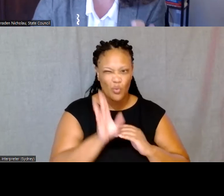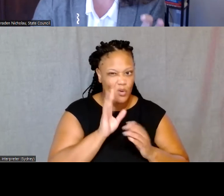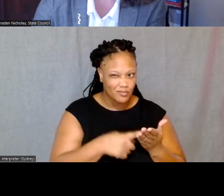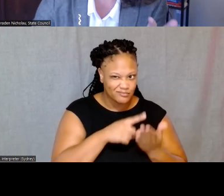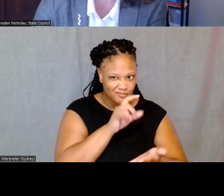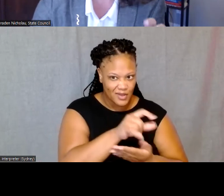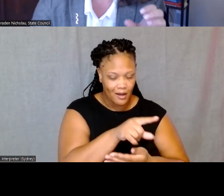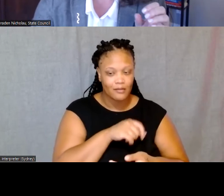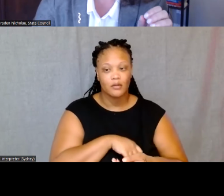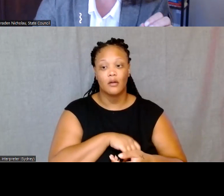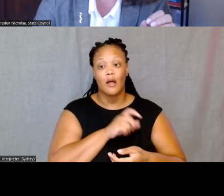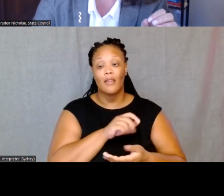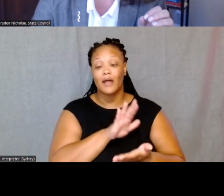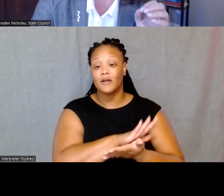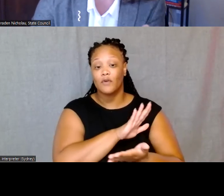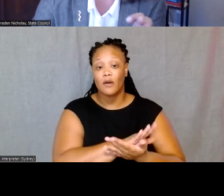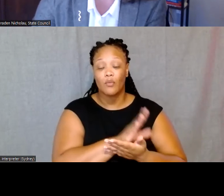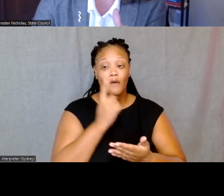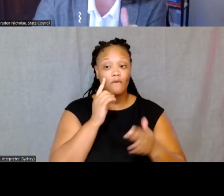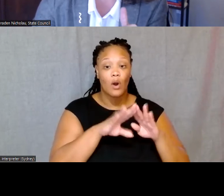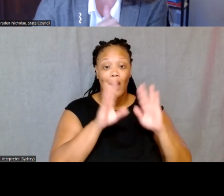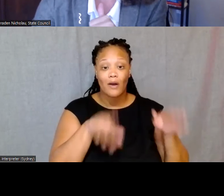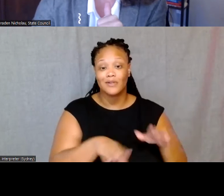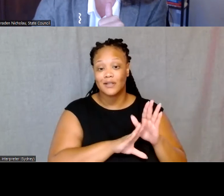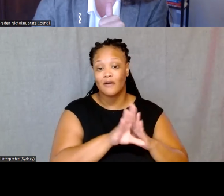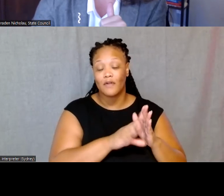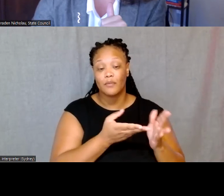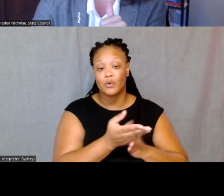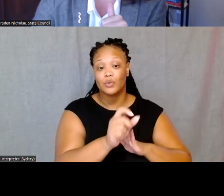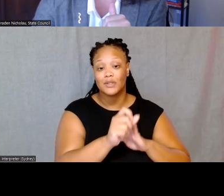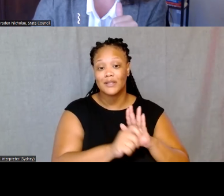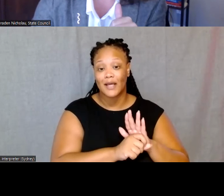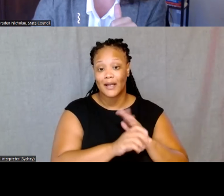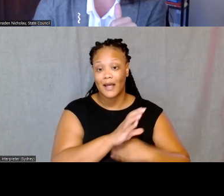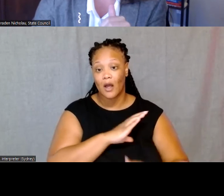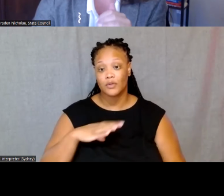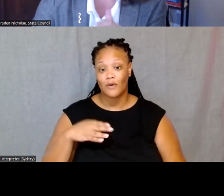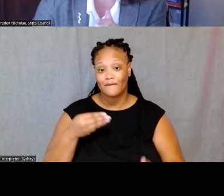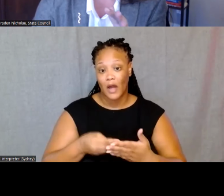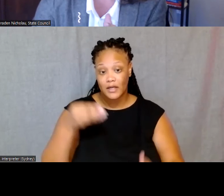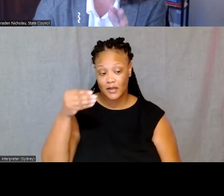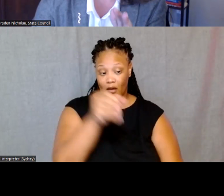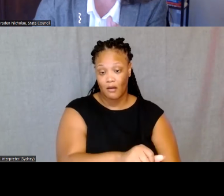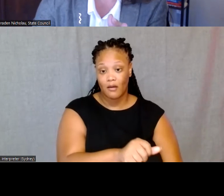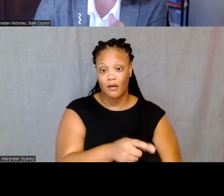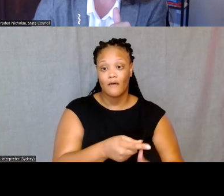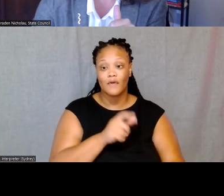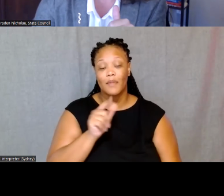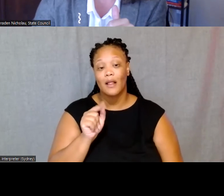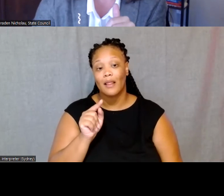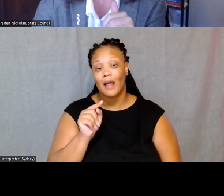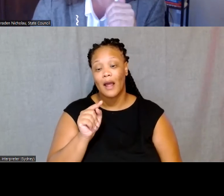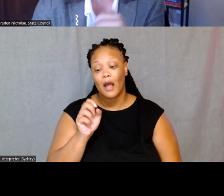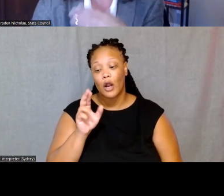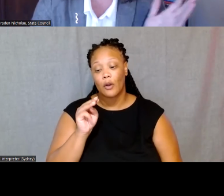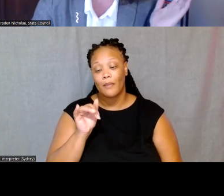a framework for housing that was developed through state council funding, and it was developed by the Lanterman Housing Alliance, which is